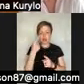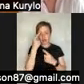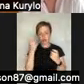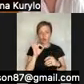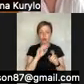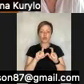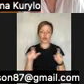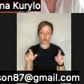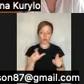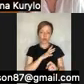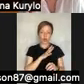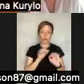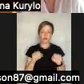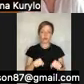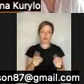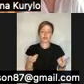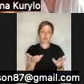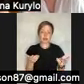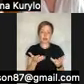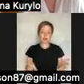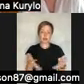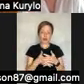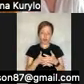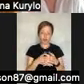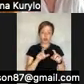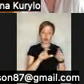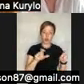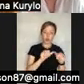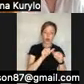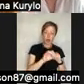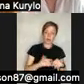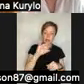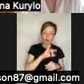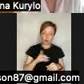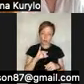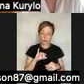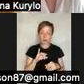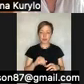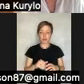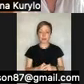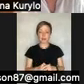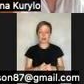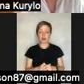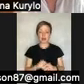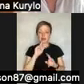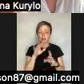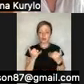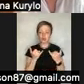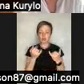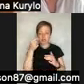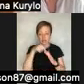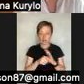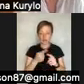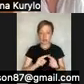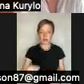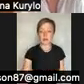they also had the positive feedback about school so they had the possibility to integrate into schools but it's a different story